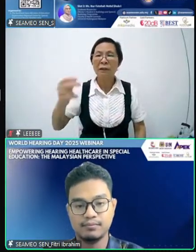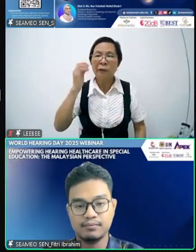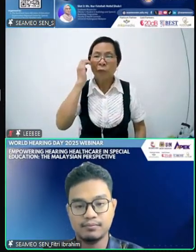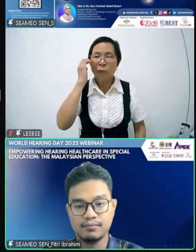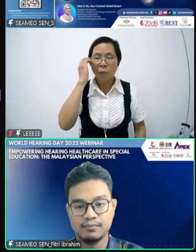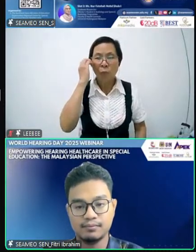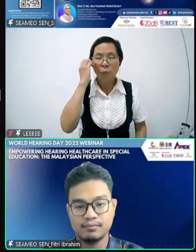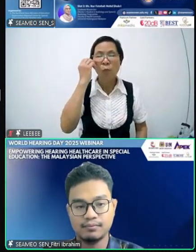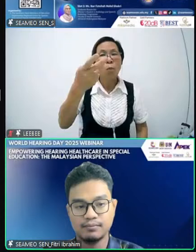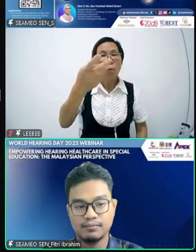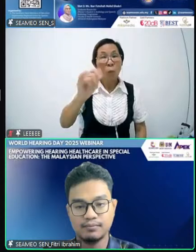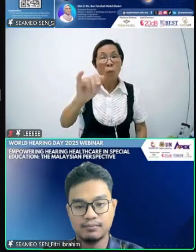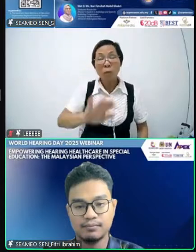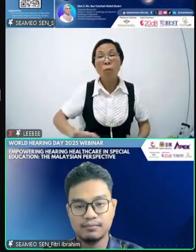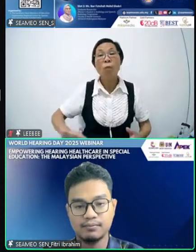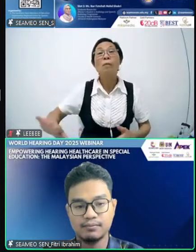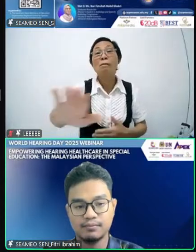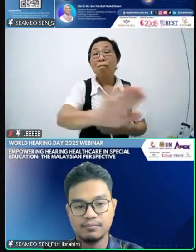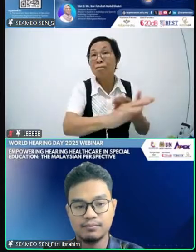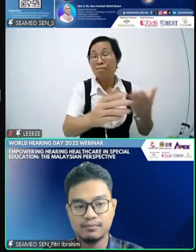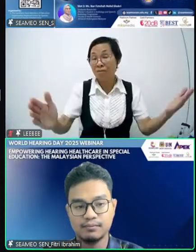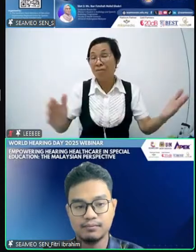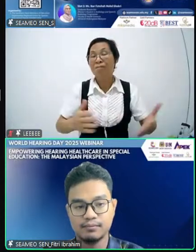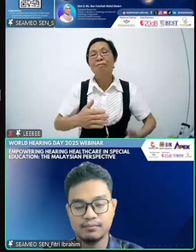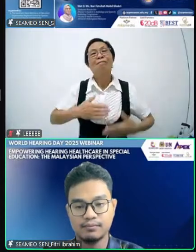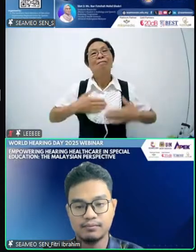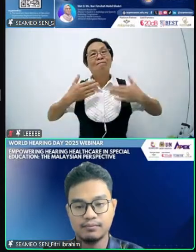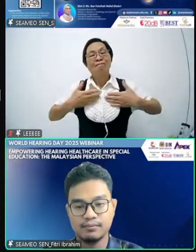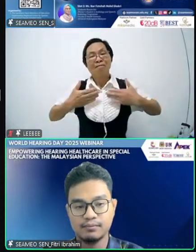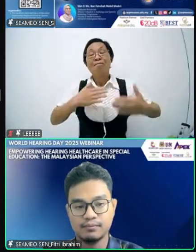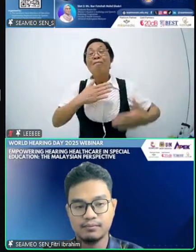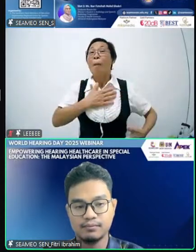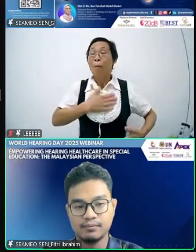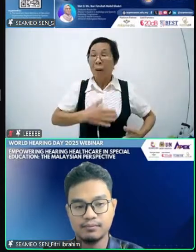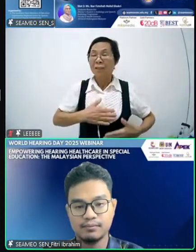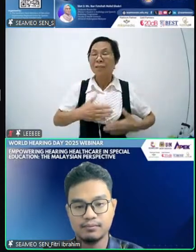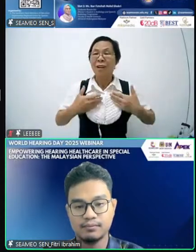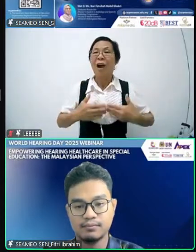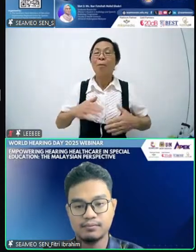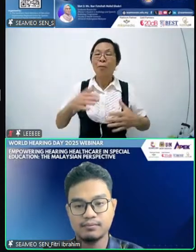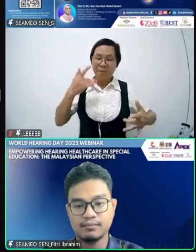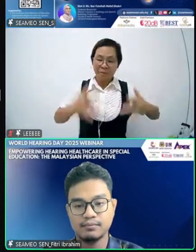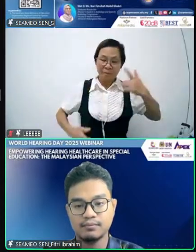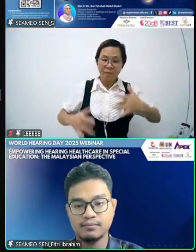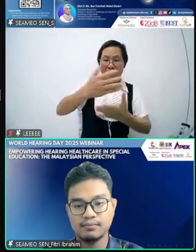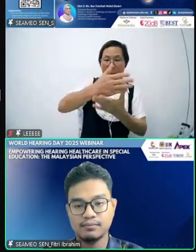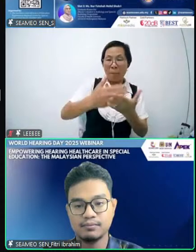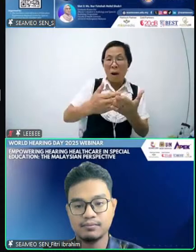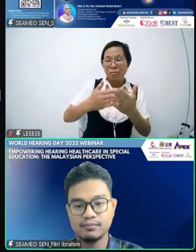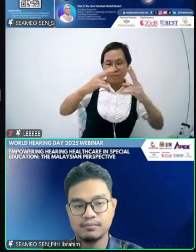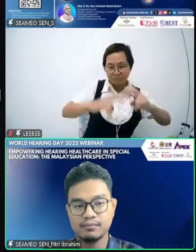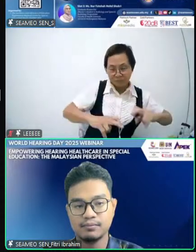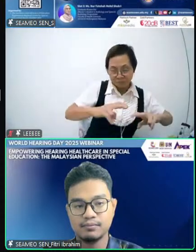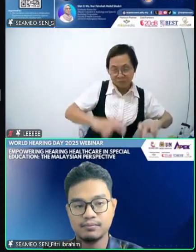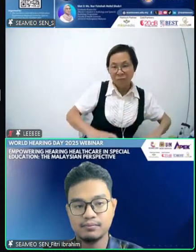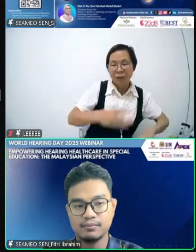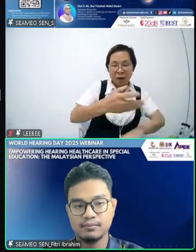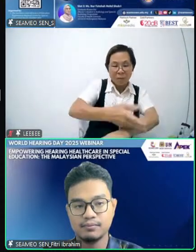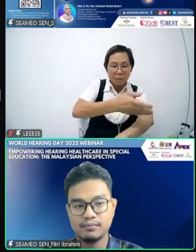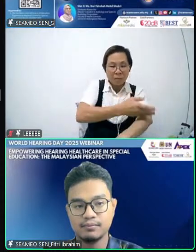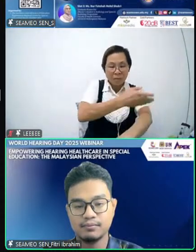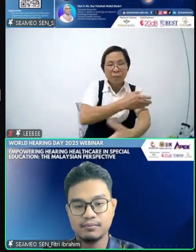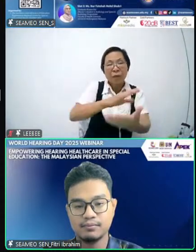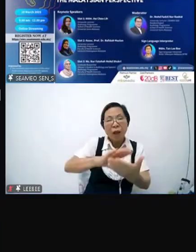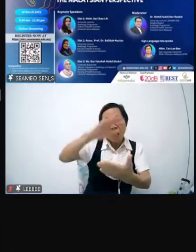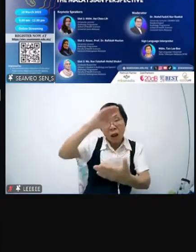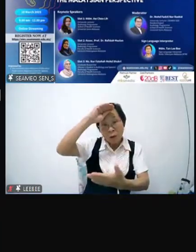Hi everyone, it's a pleasure to be here today. I'm excited to share a part of my research titled Enhancing Learning for Deaf and Hard